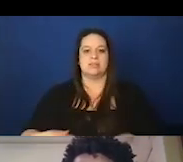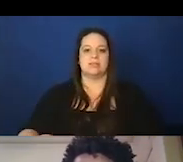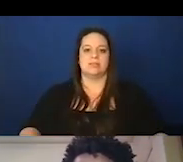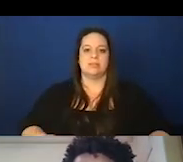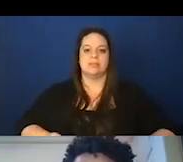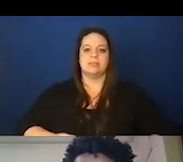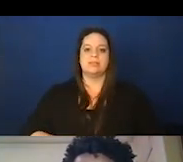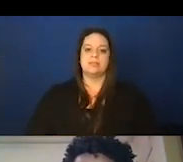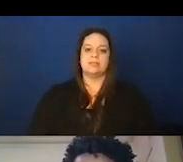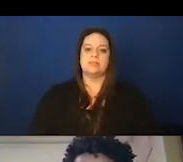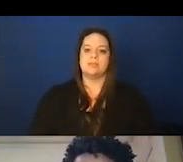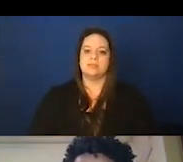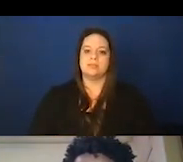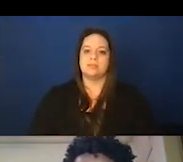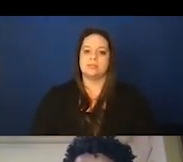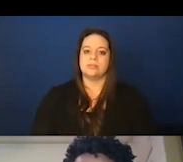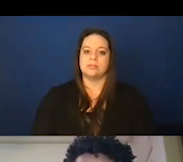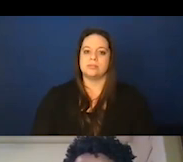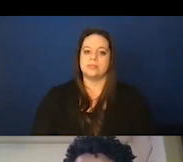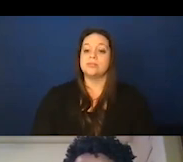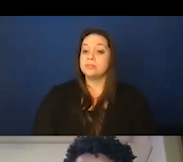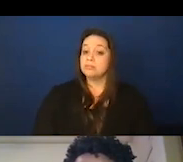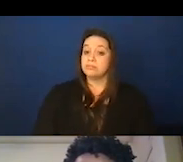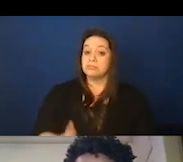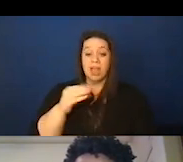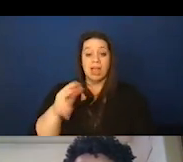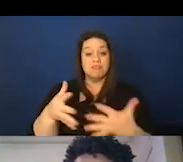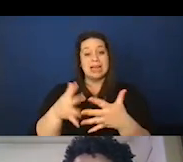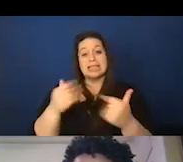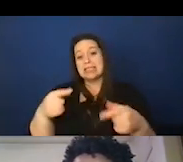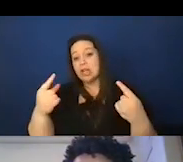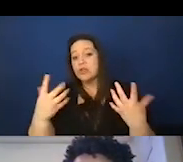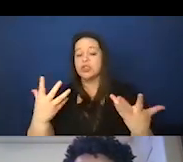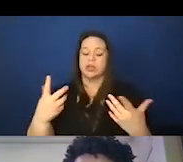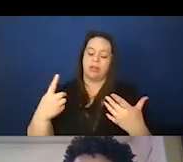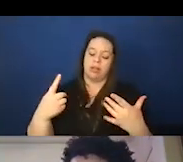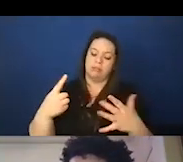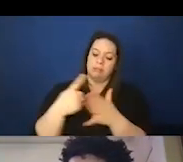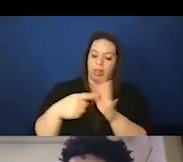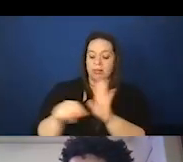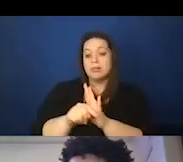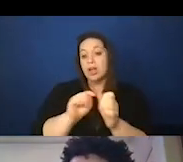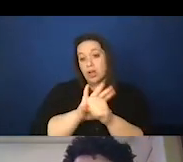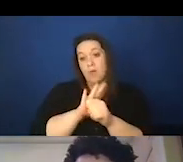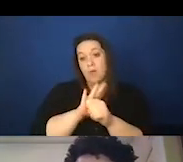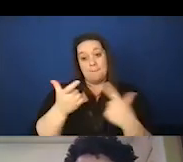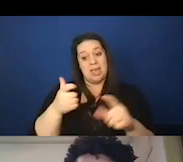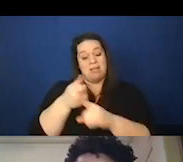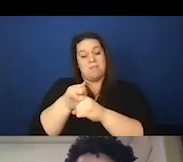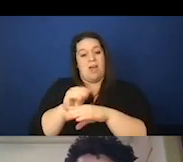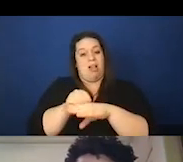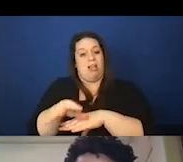it's very rarely, in pregnancy, it's still controversial, because COVID has a big impact. Should